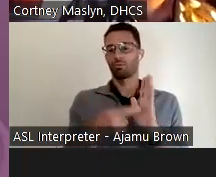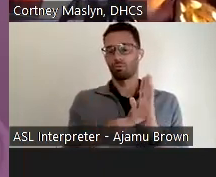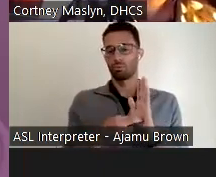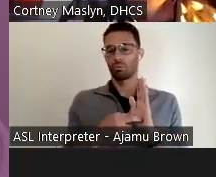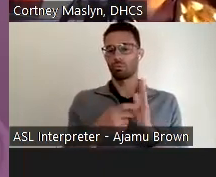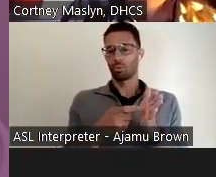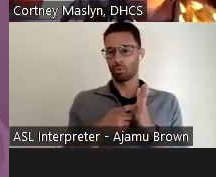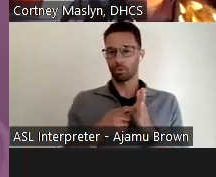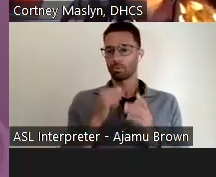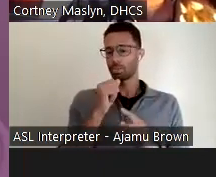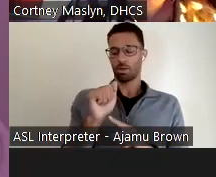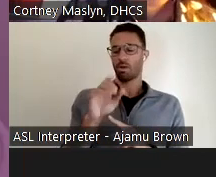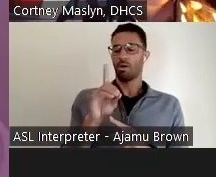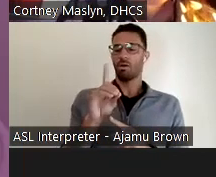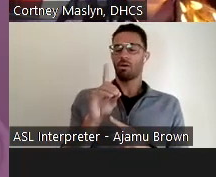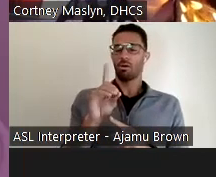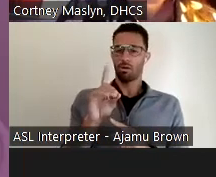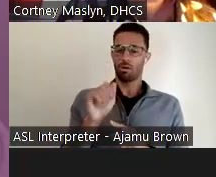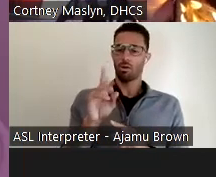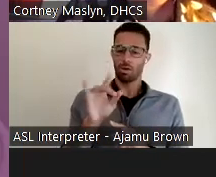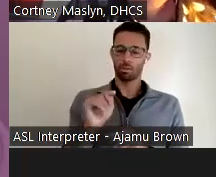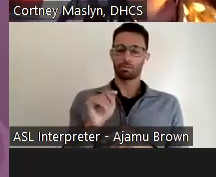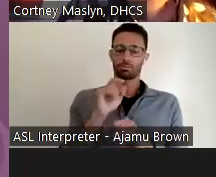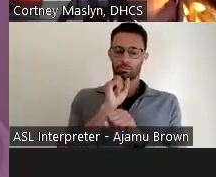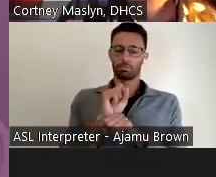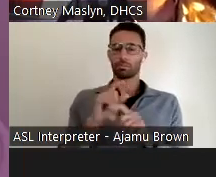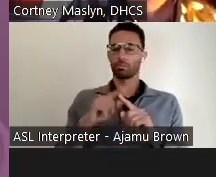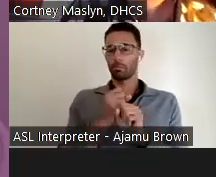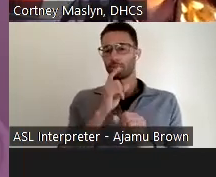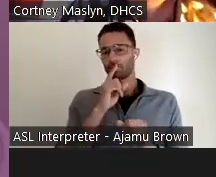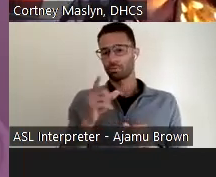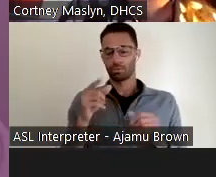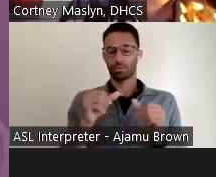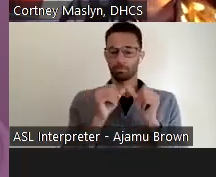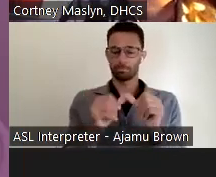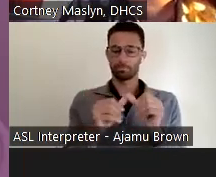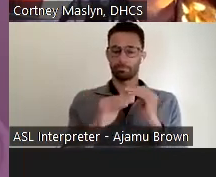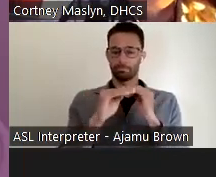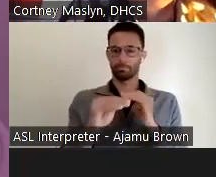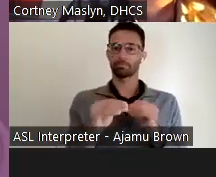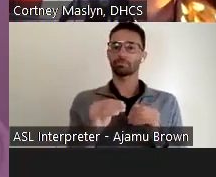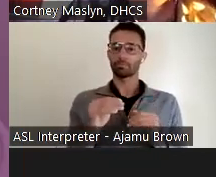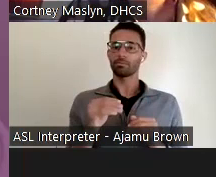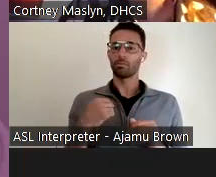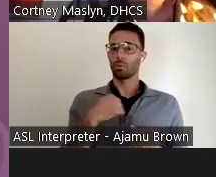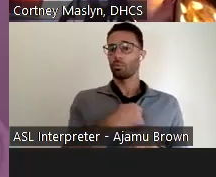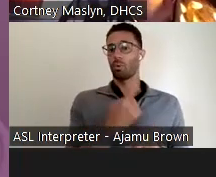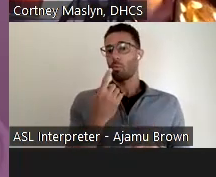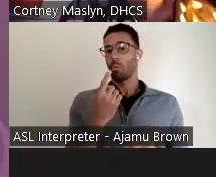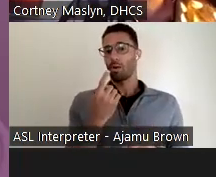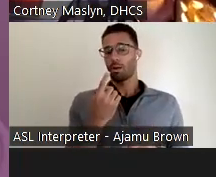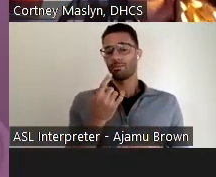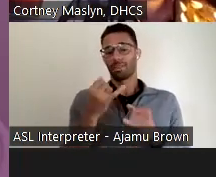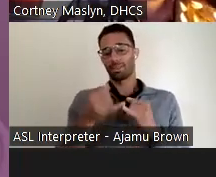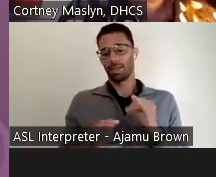being effectuated in other states. They have done these visits in other states throughout the country. We are one of the last states that they're visiting, but it